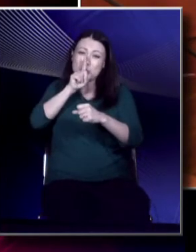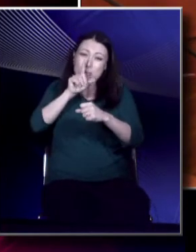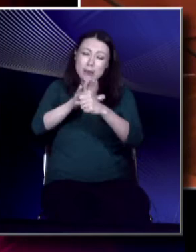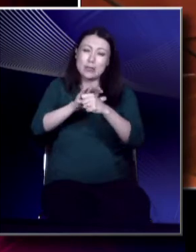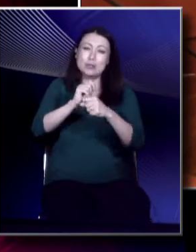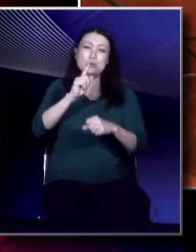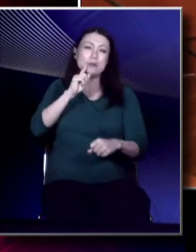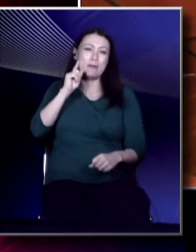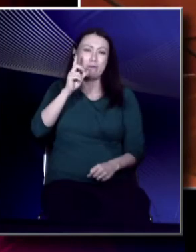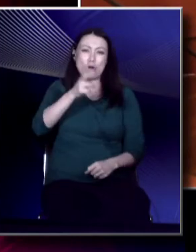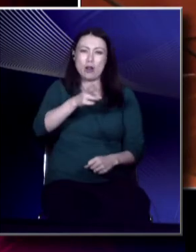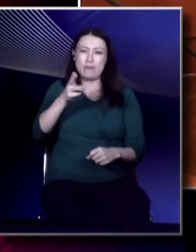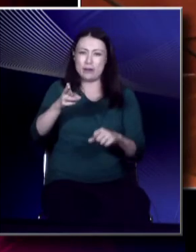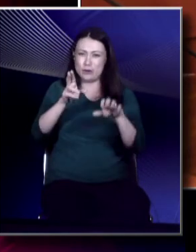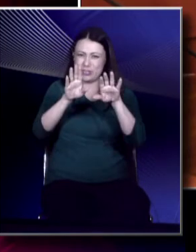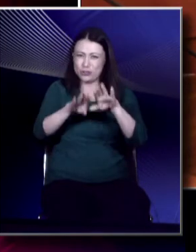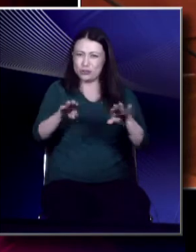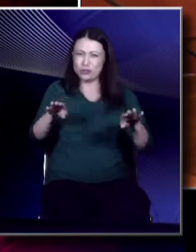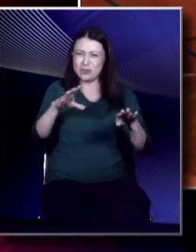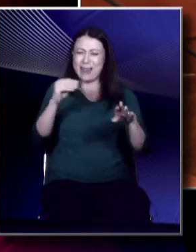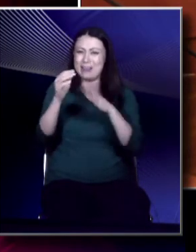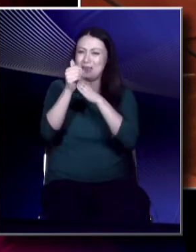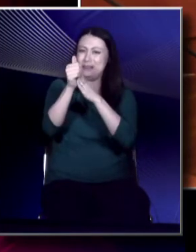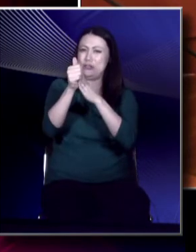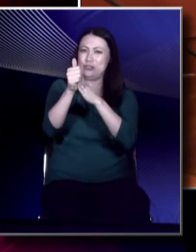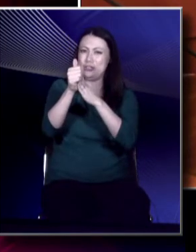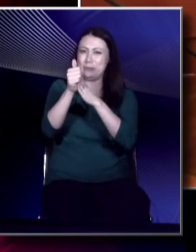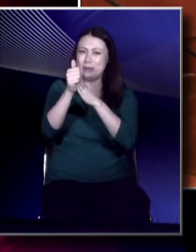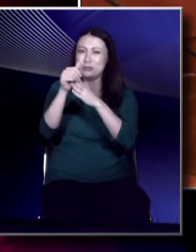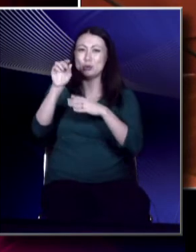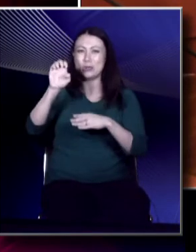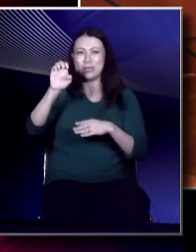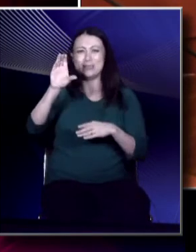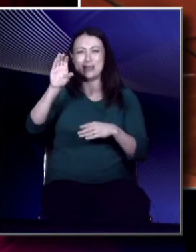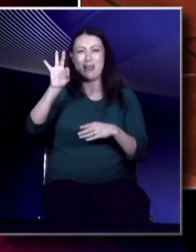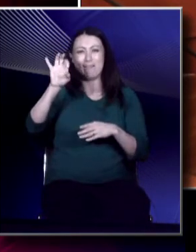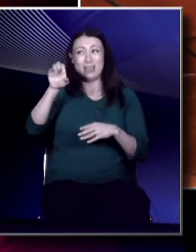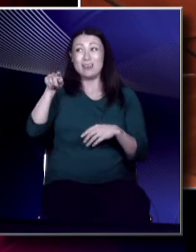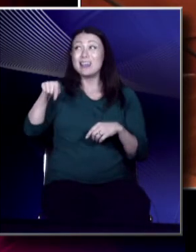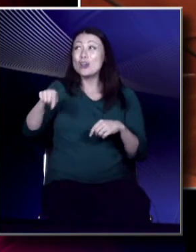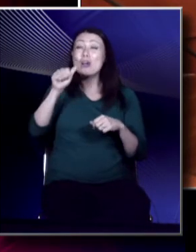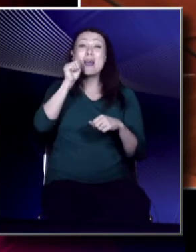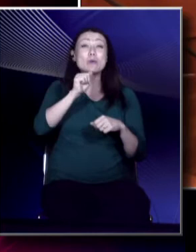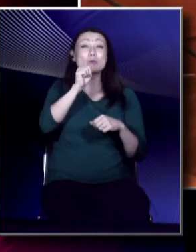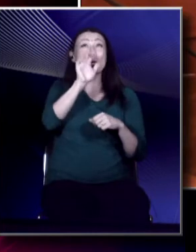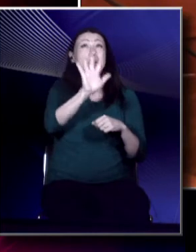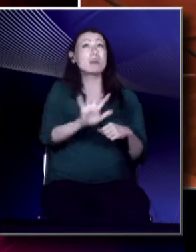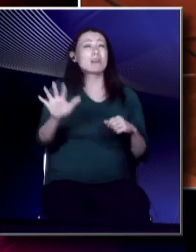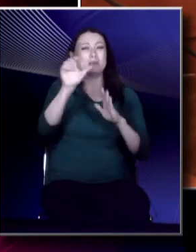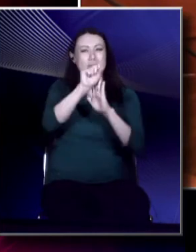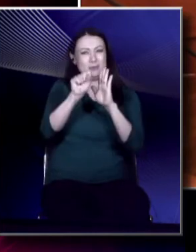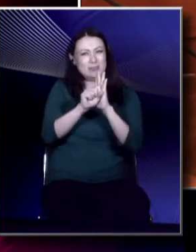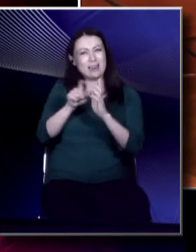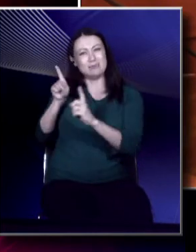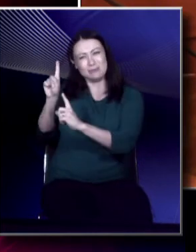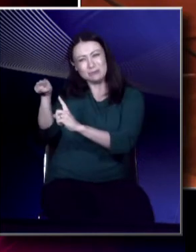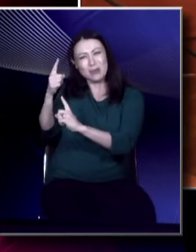ECFE program. I believe there's no one in the state of Arizona more qualified to lead the ECFE